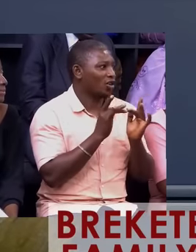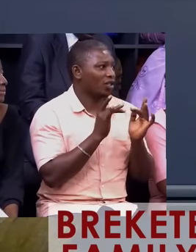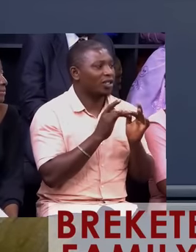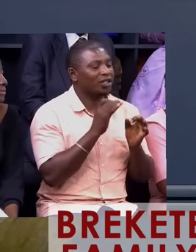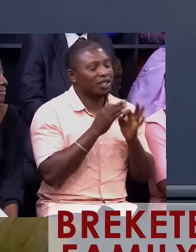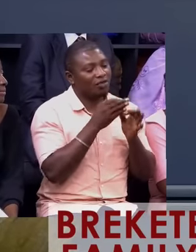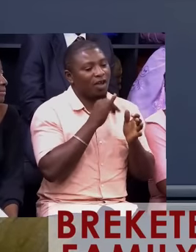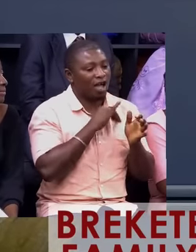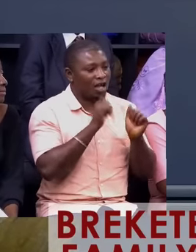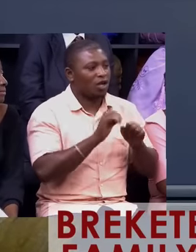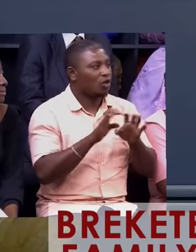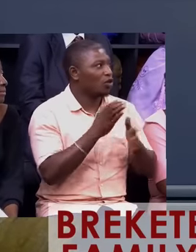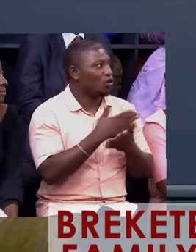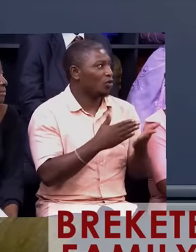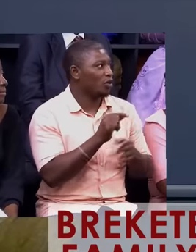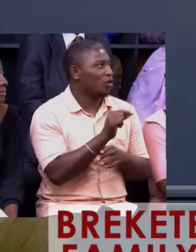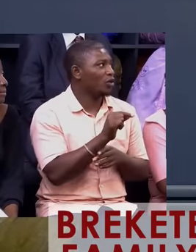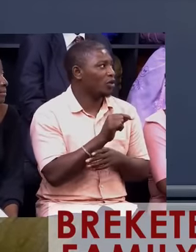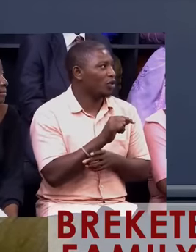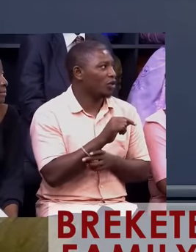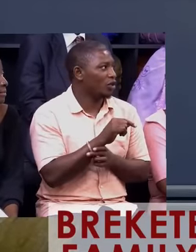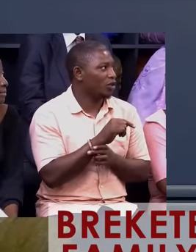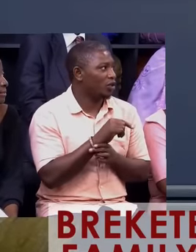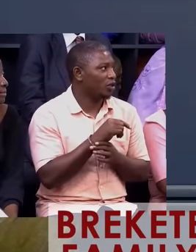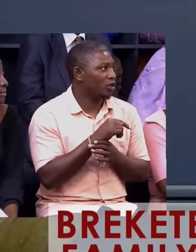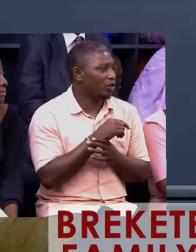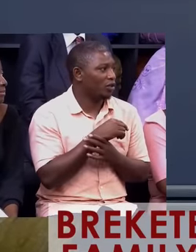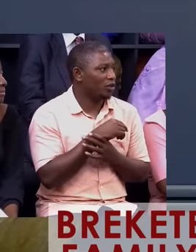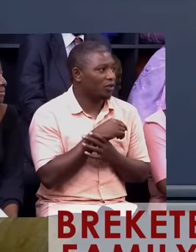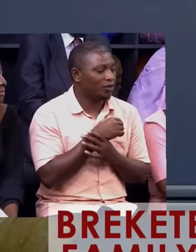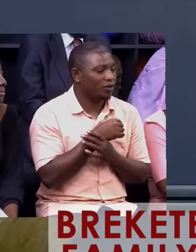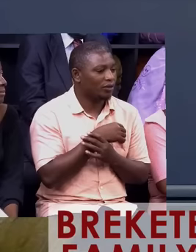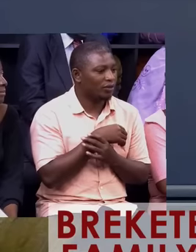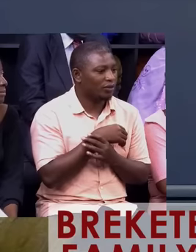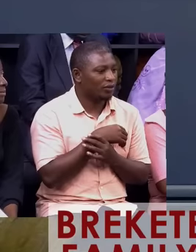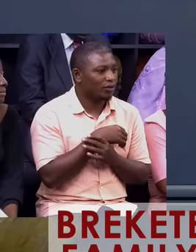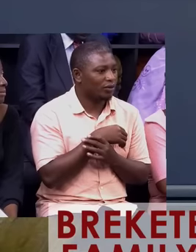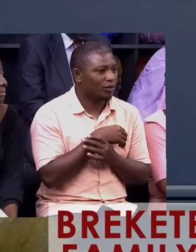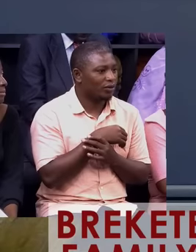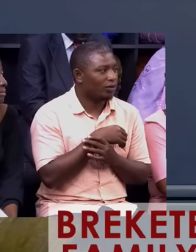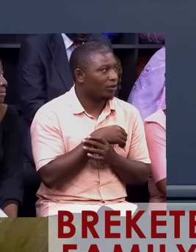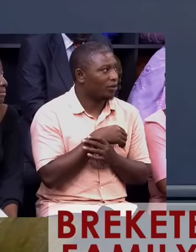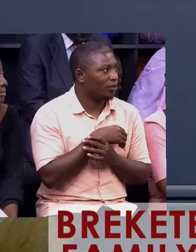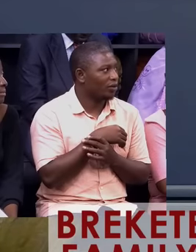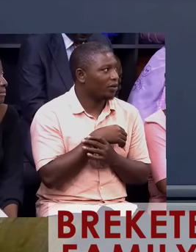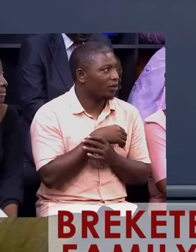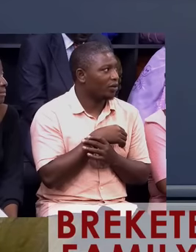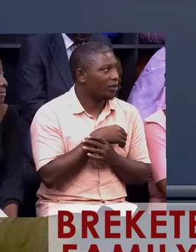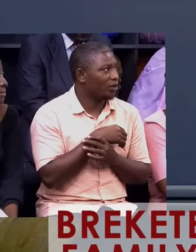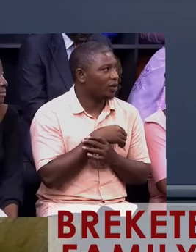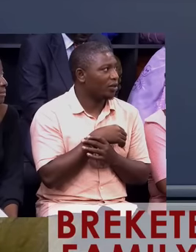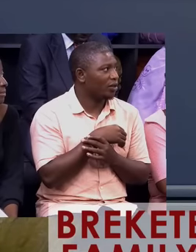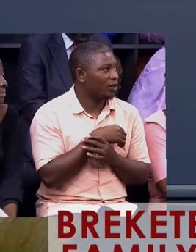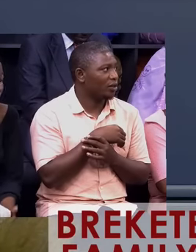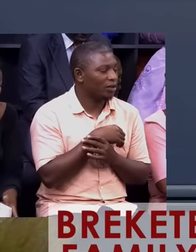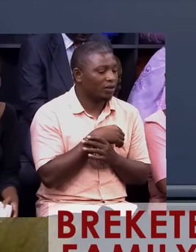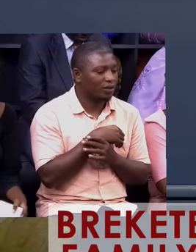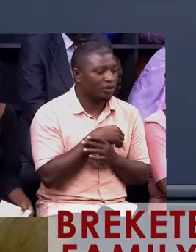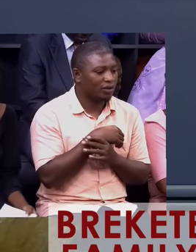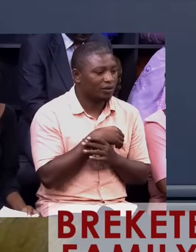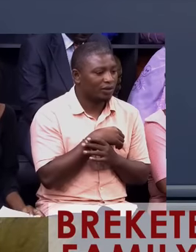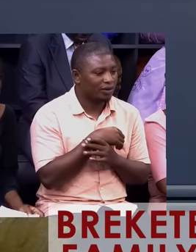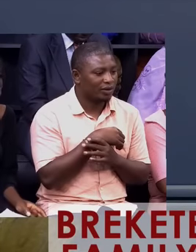need Madame give him your number now 081 7